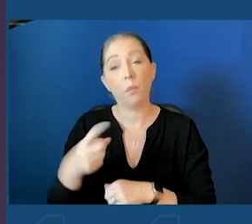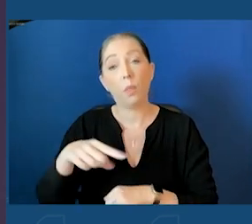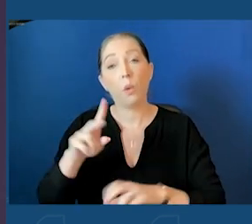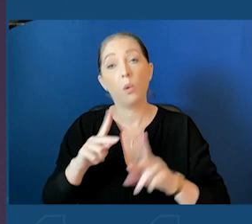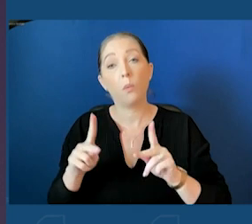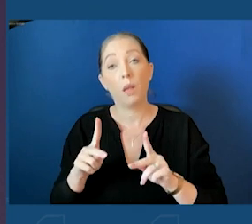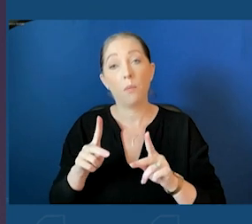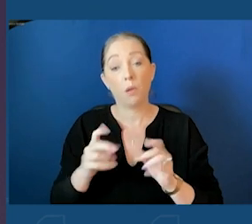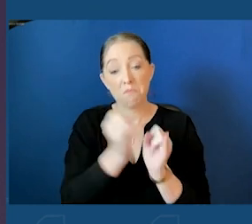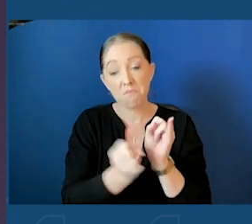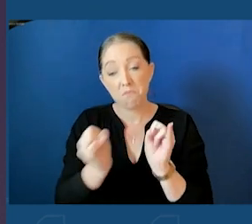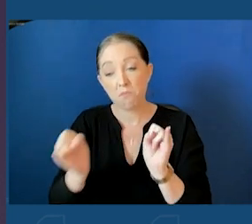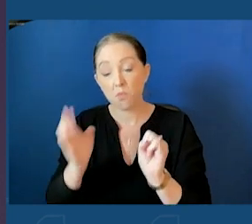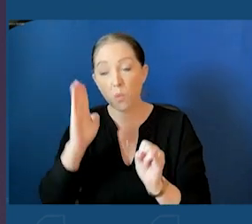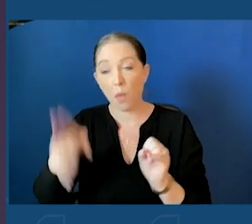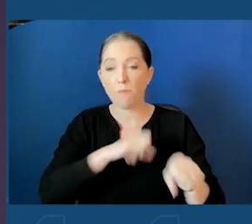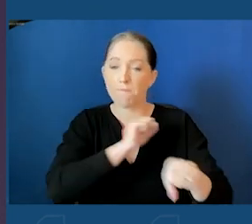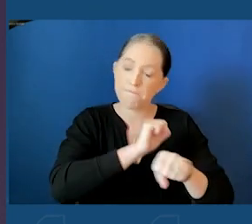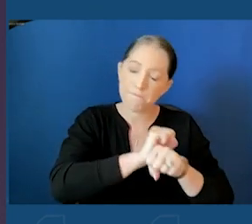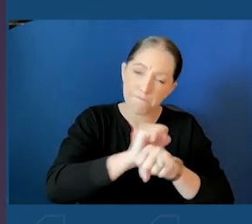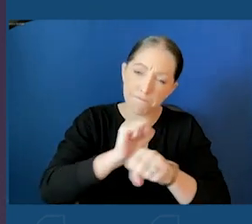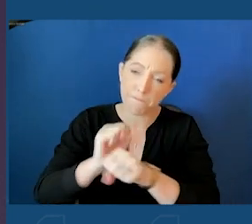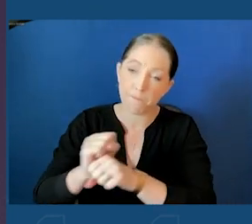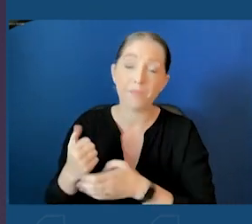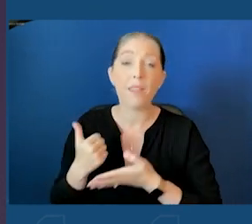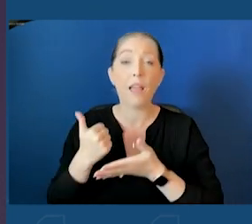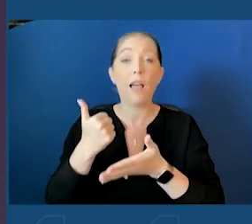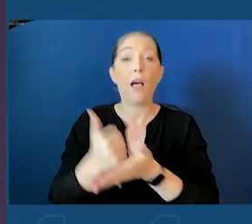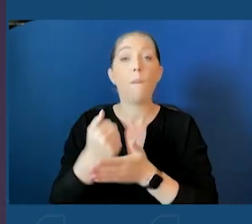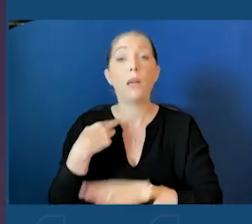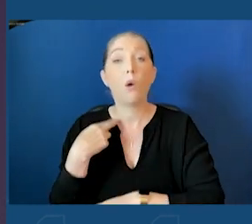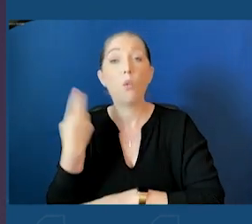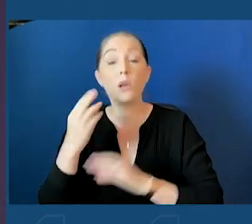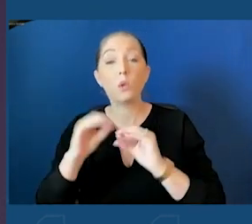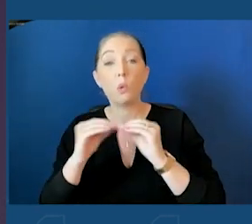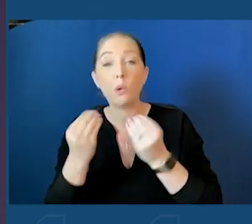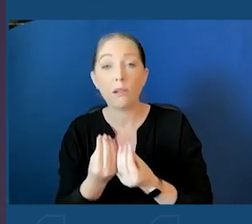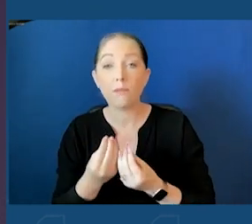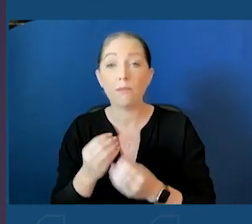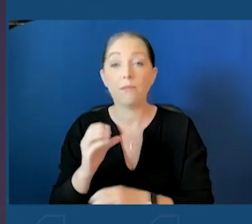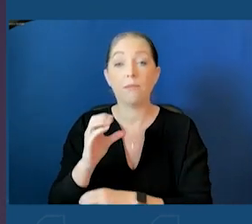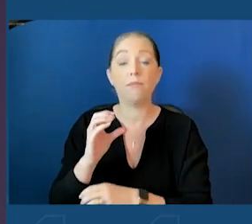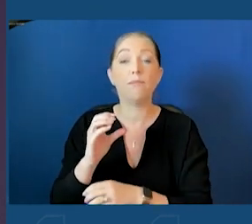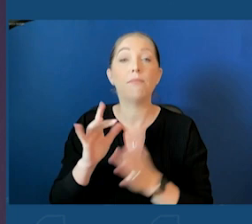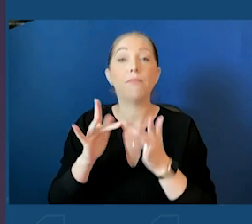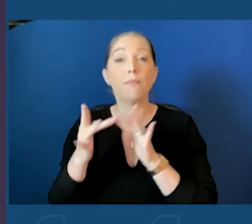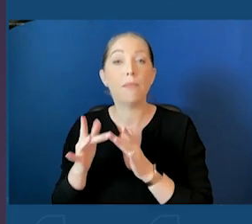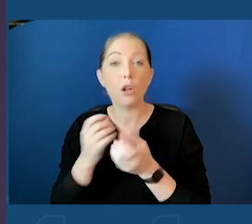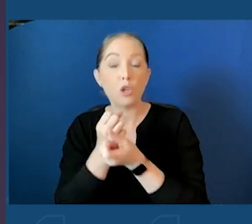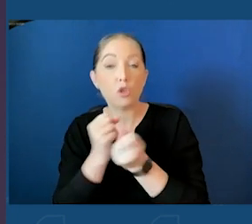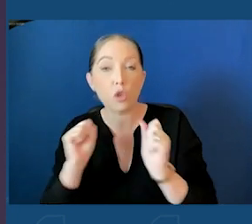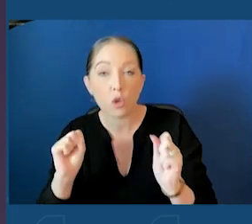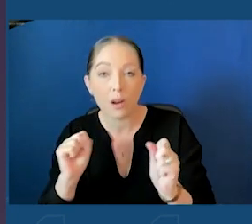done, helping at-risk organizations, helping people with cybersecurity improvements, not just cameras, but also technology,